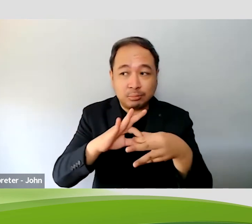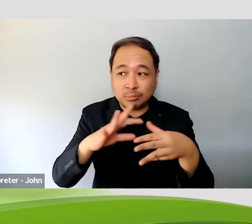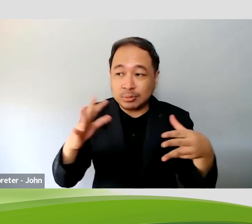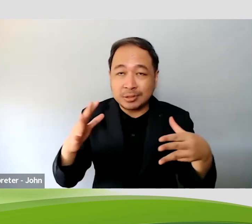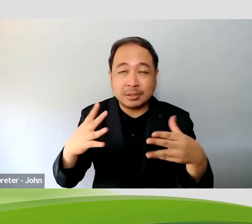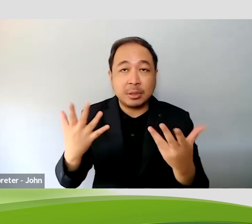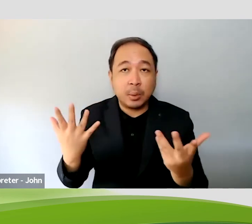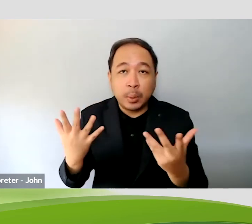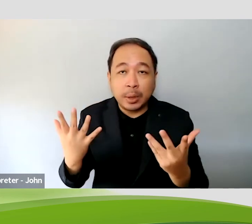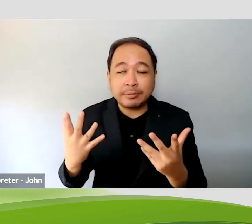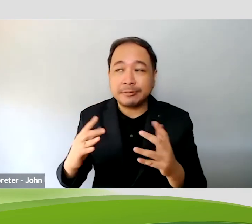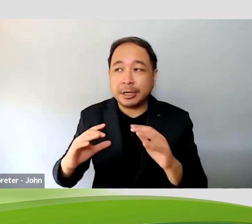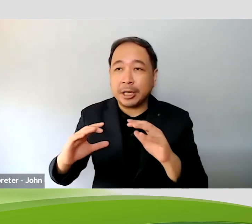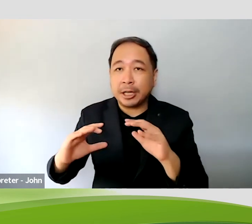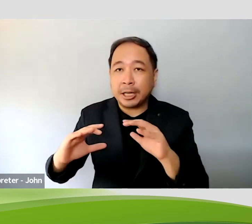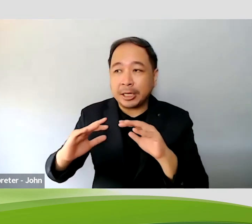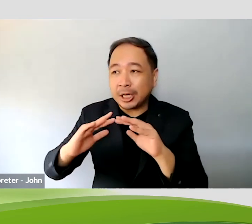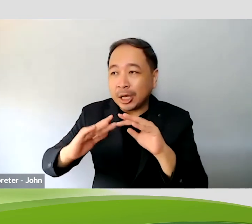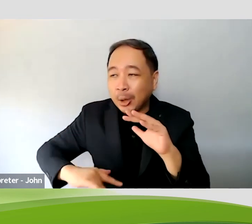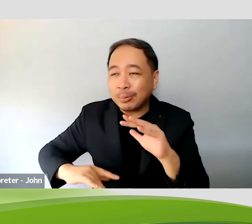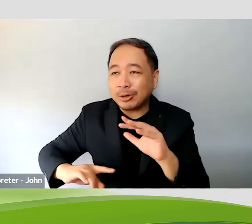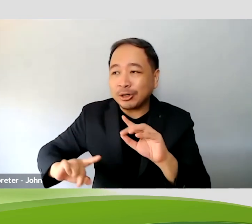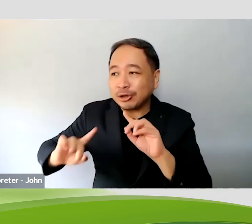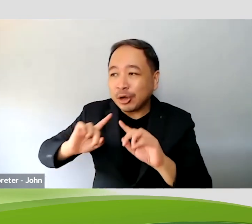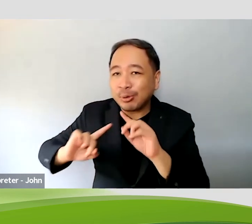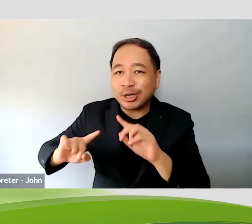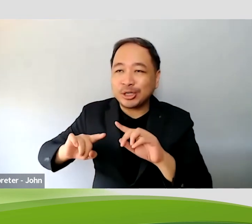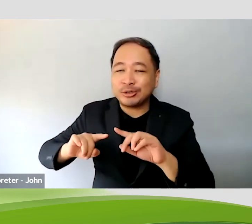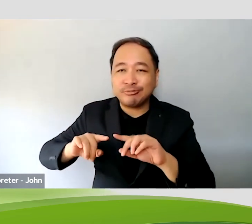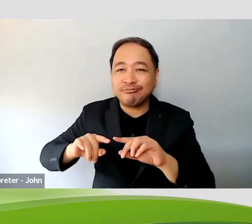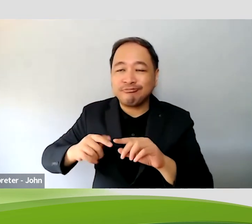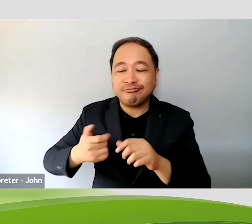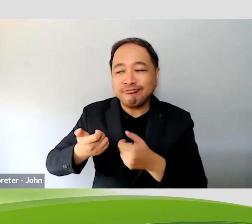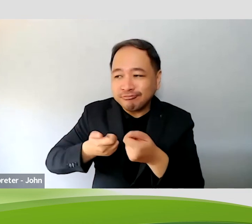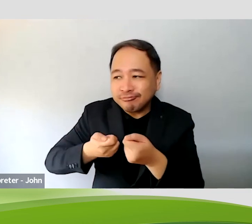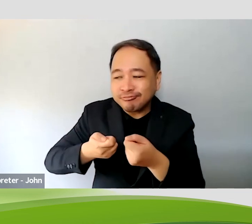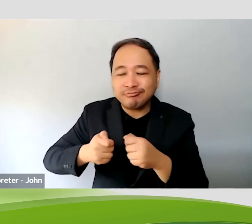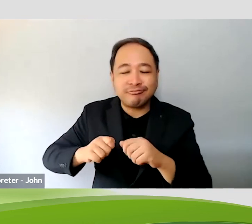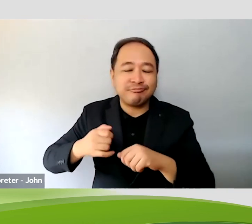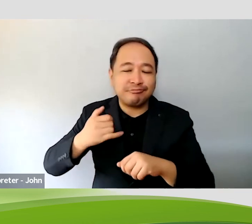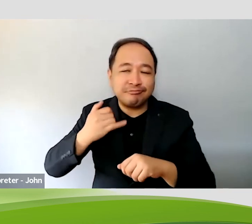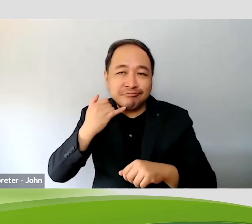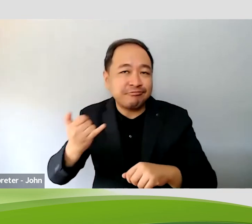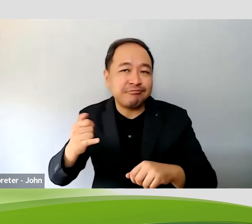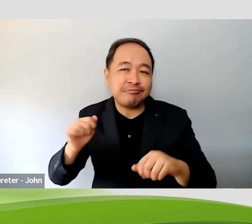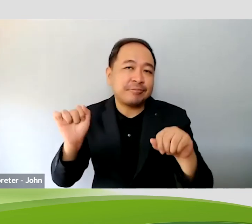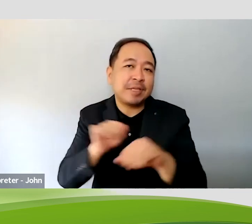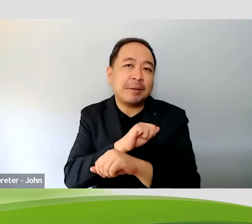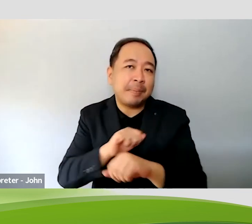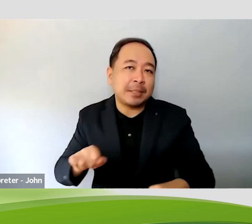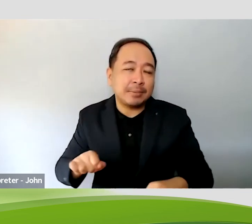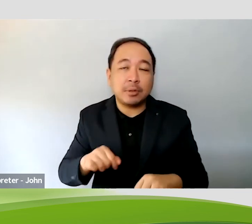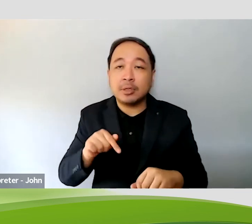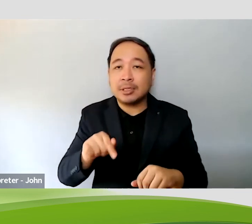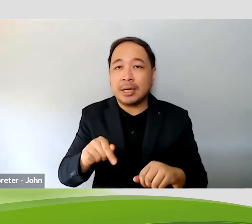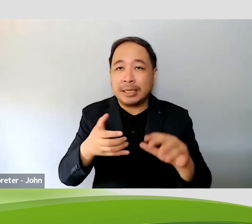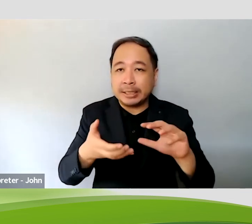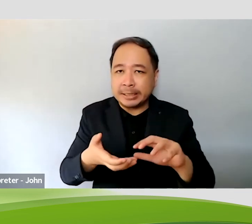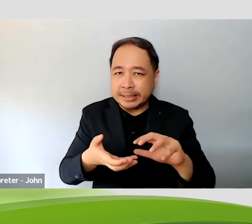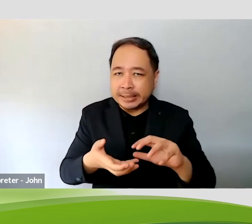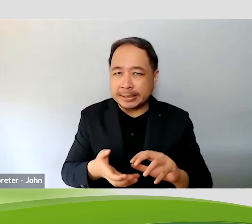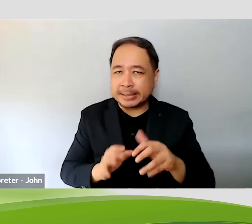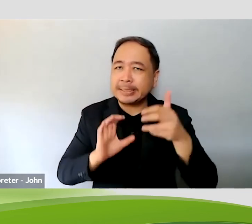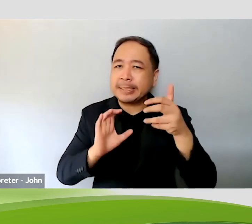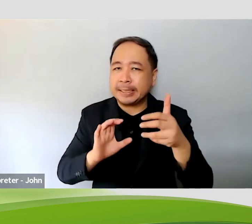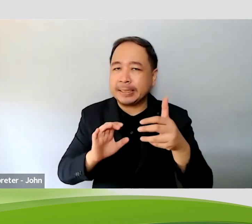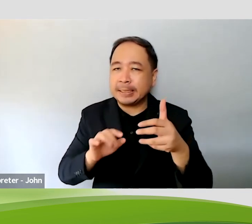lines also gets depleted. As such, it is imperative that as an integral part of empowering disaster and humanitarian responses